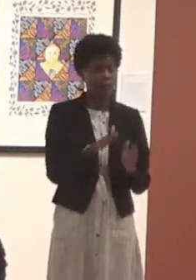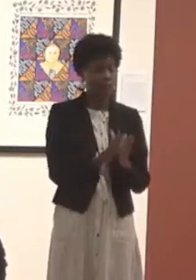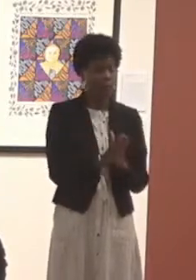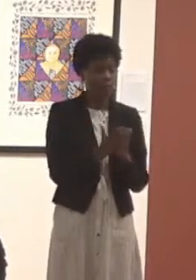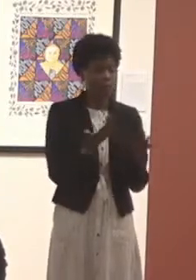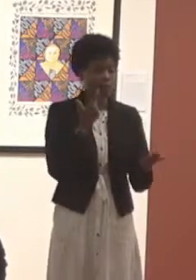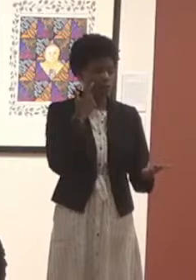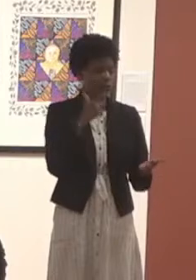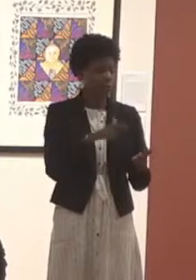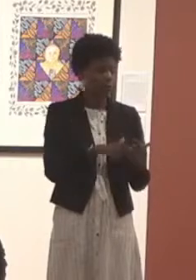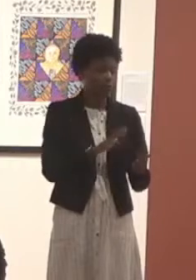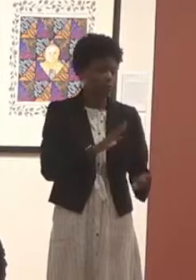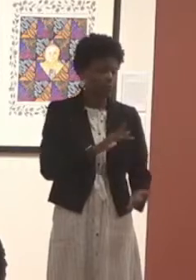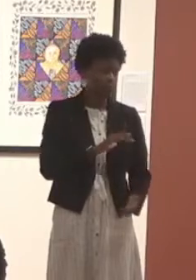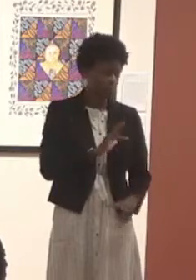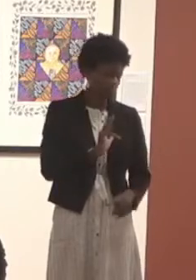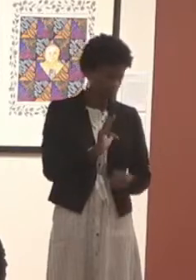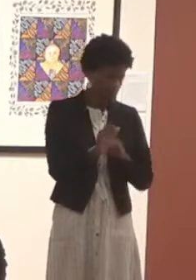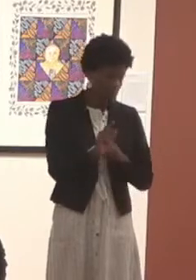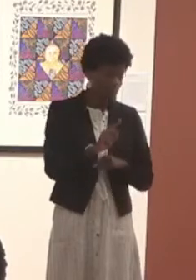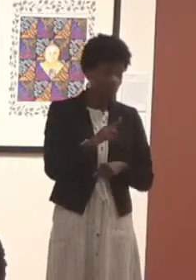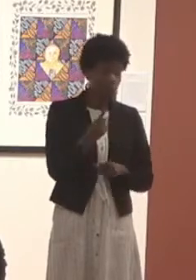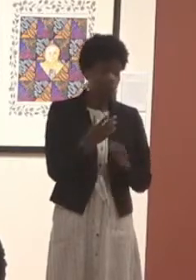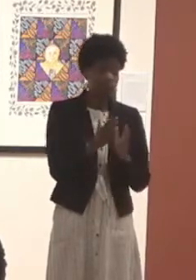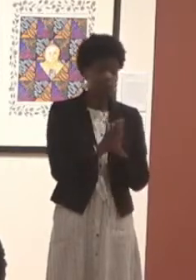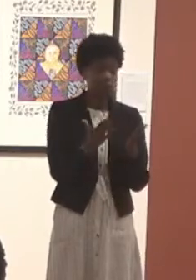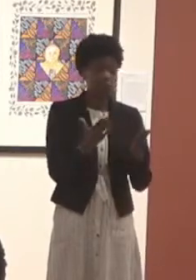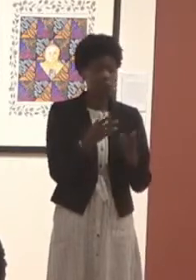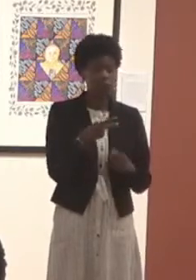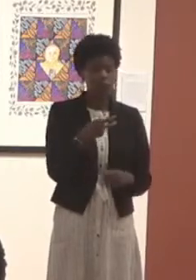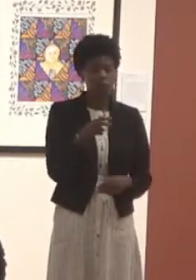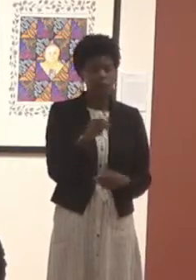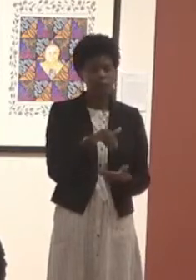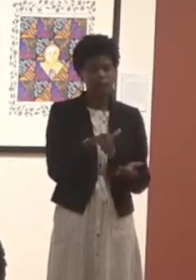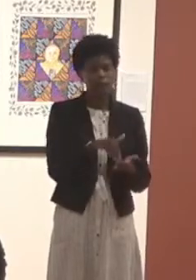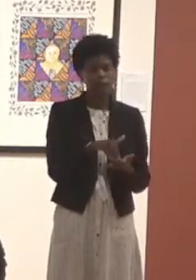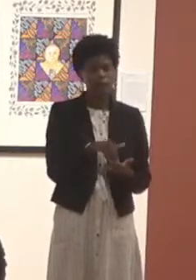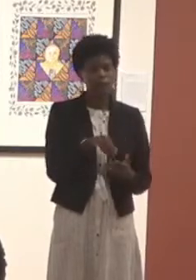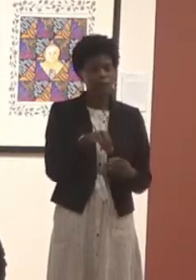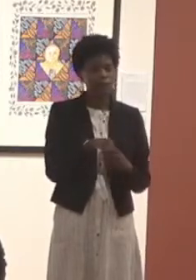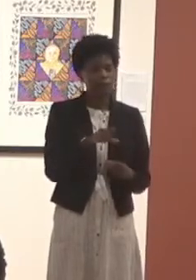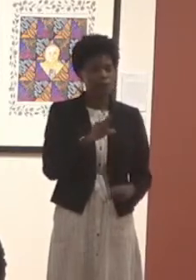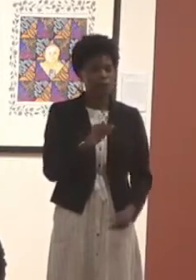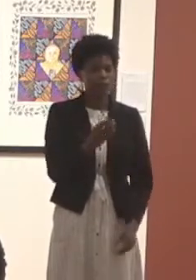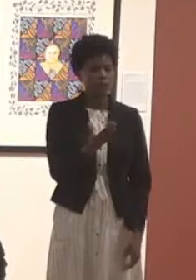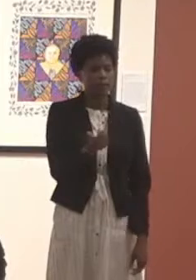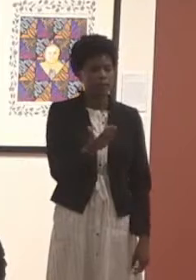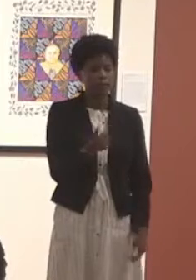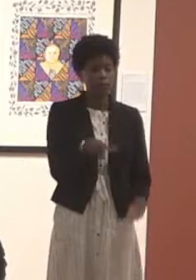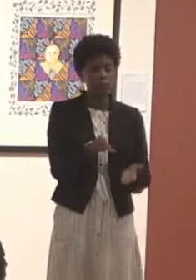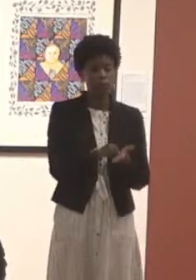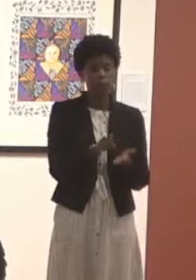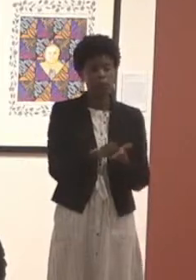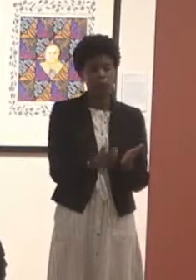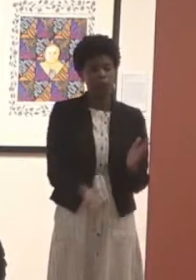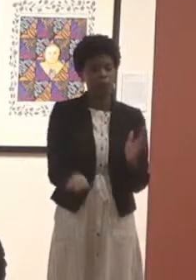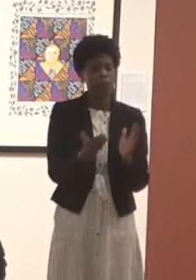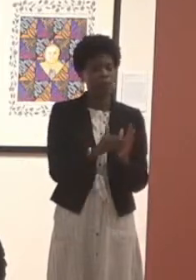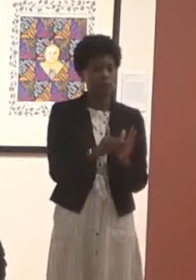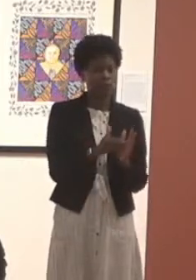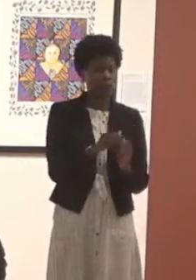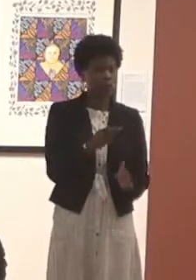recognized as an exceptional first book by the Penn Center in USA in 2015 and was reissued in paperback in April